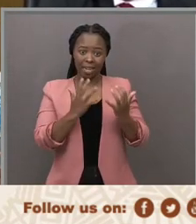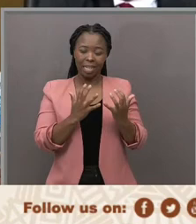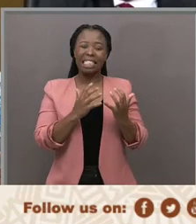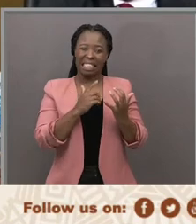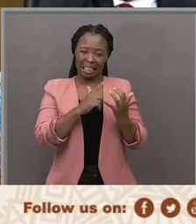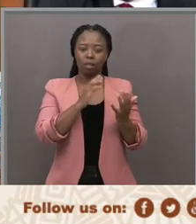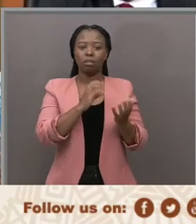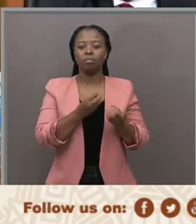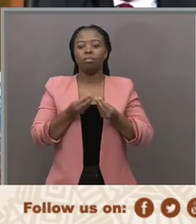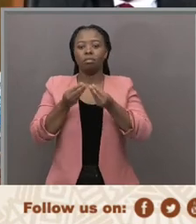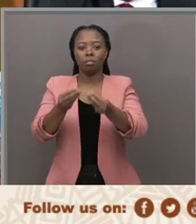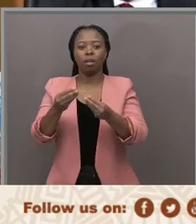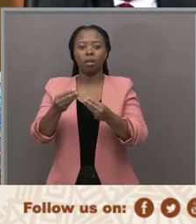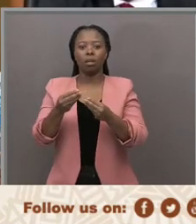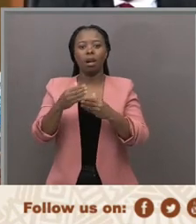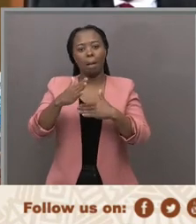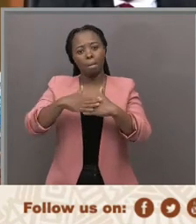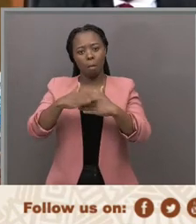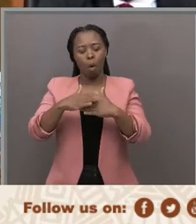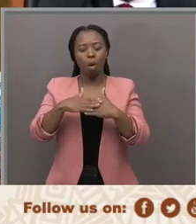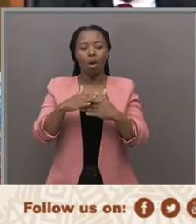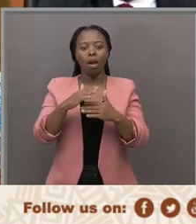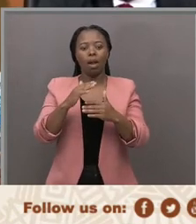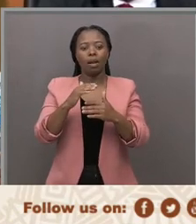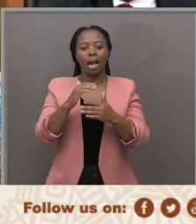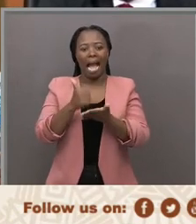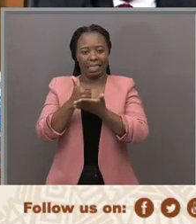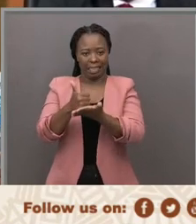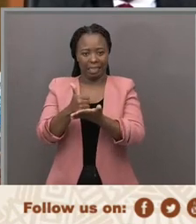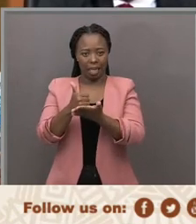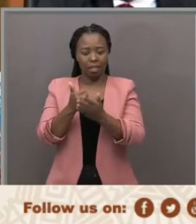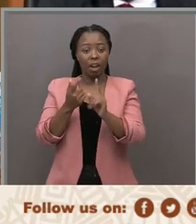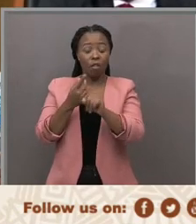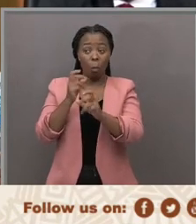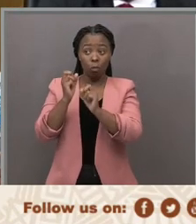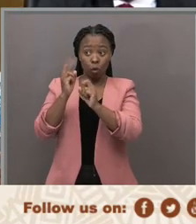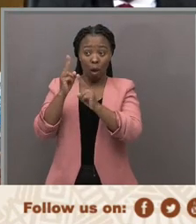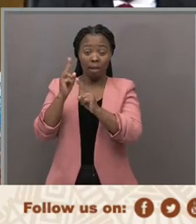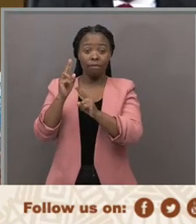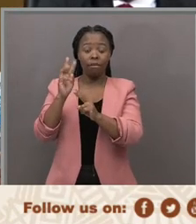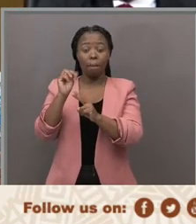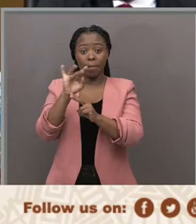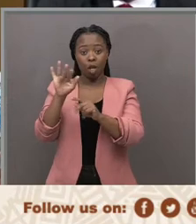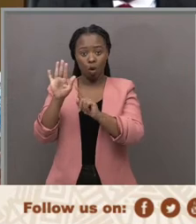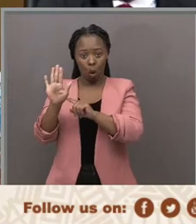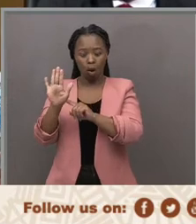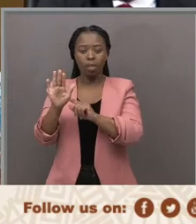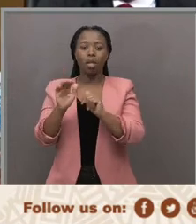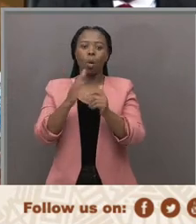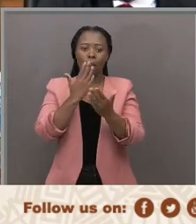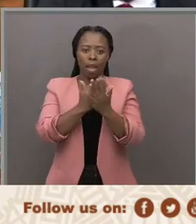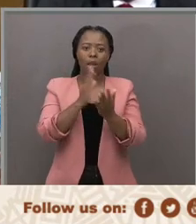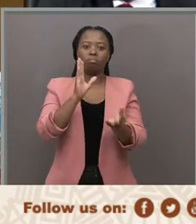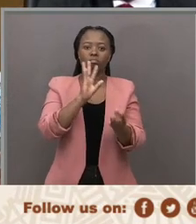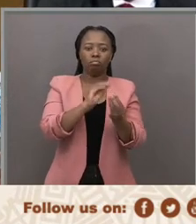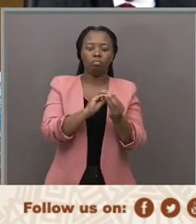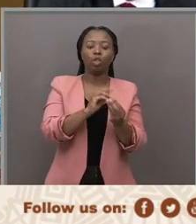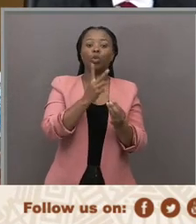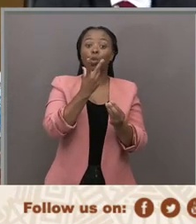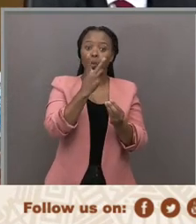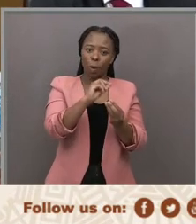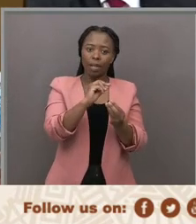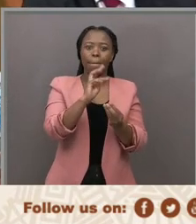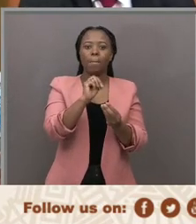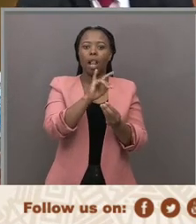assistance up to, from the 12 million rands now, we think we'll be able to reach 20 million rands that was set